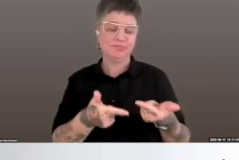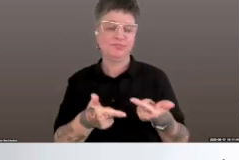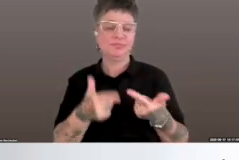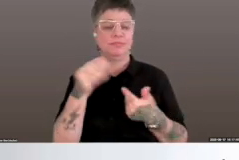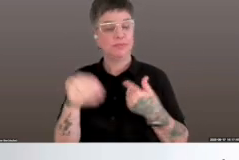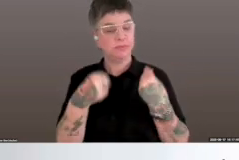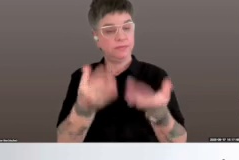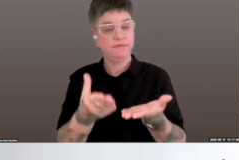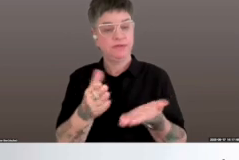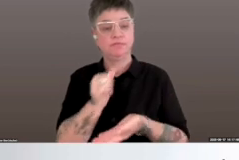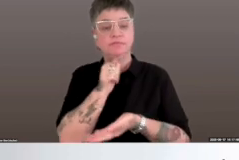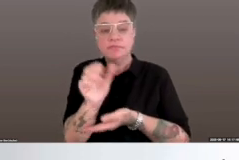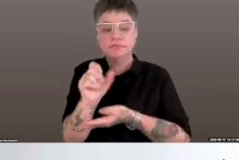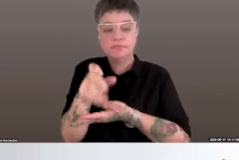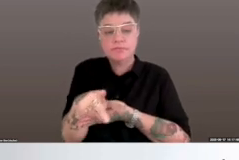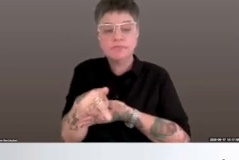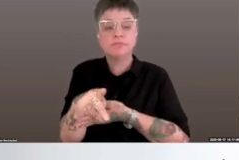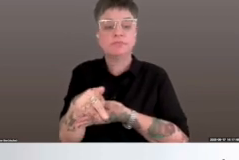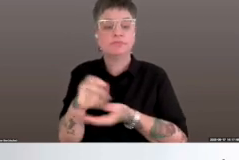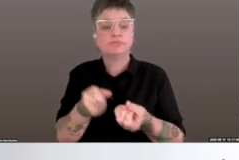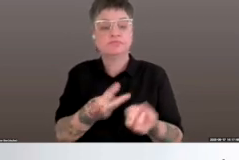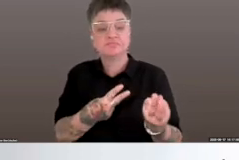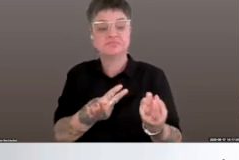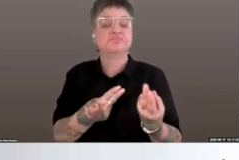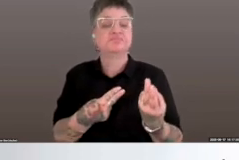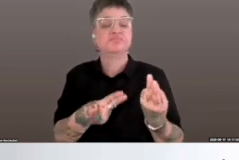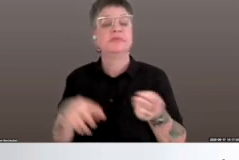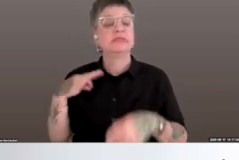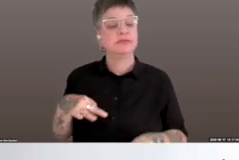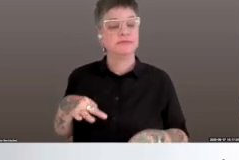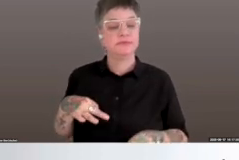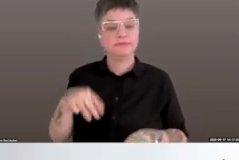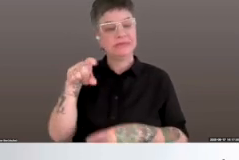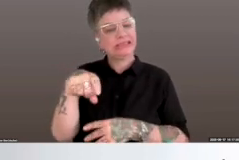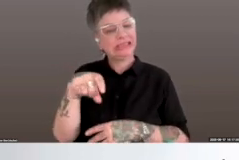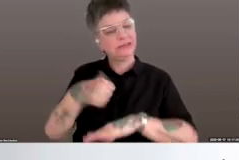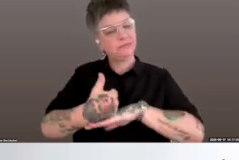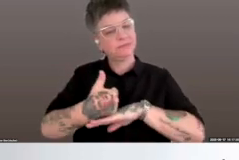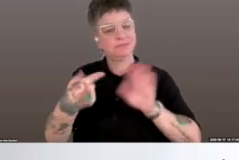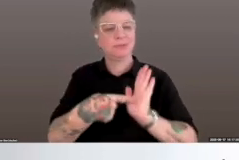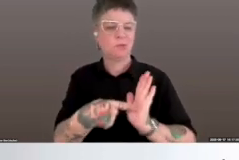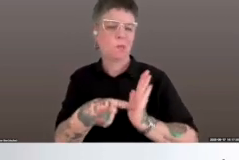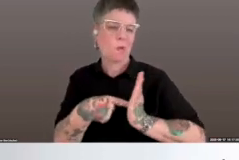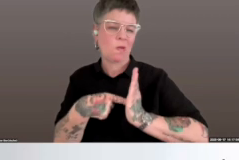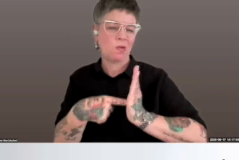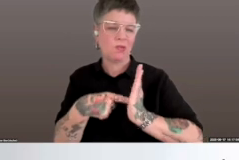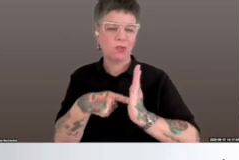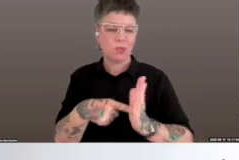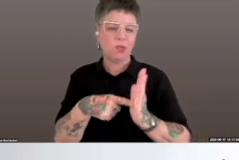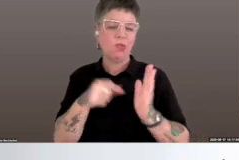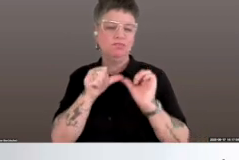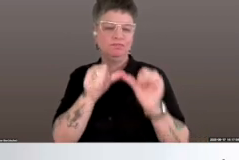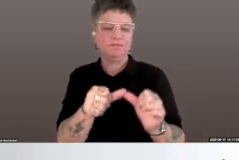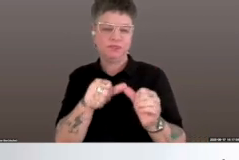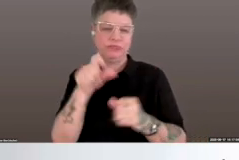providing non-scrap incentives, it also uses the needs-based model, which enables consistent and continuous access to incentives regardless